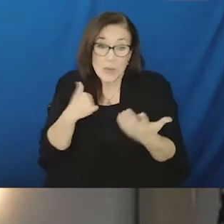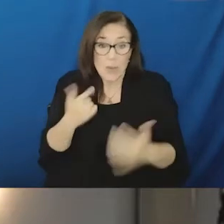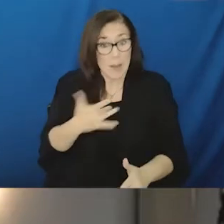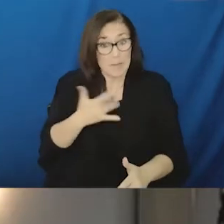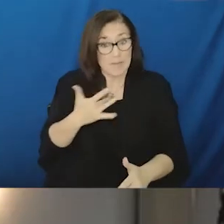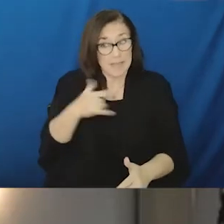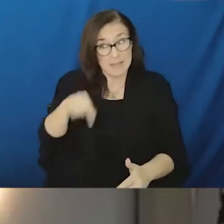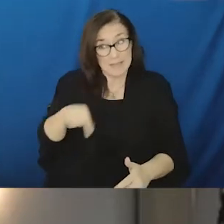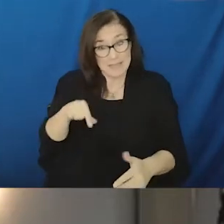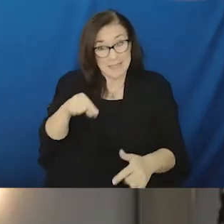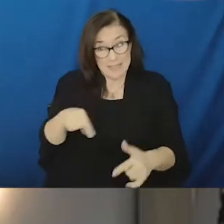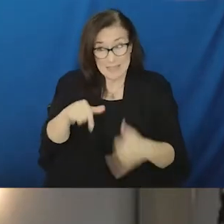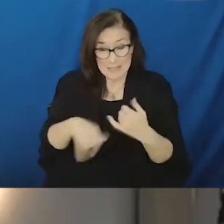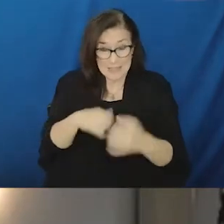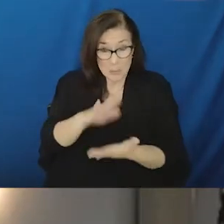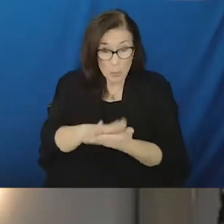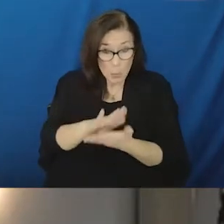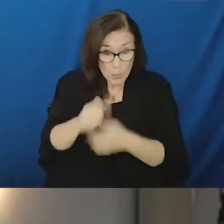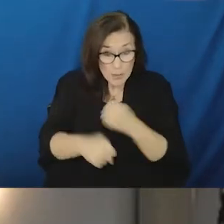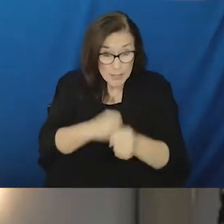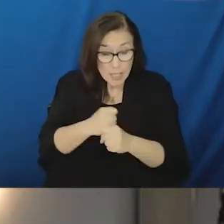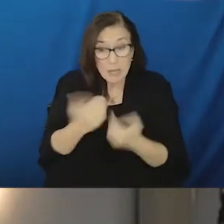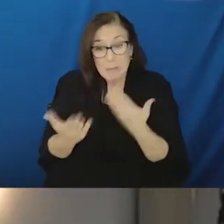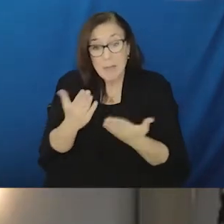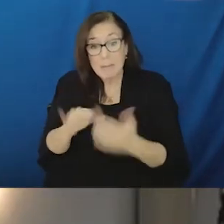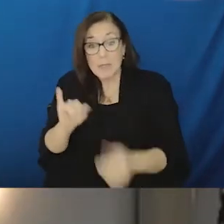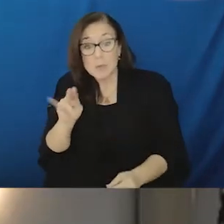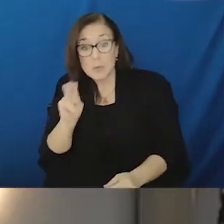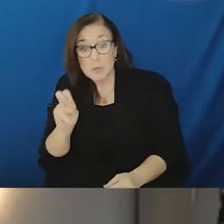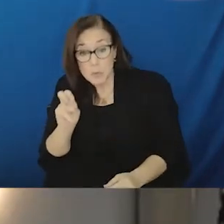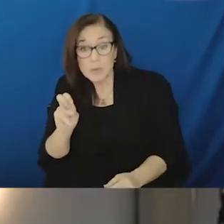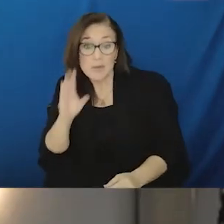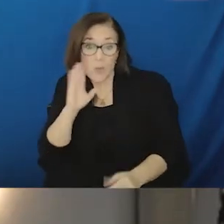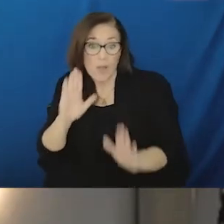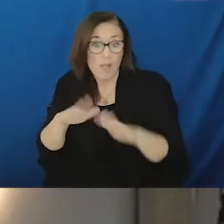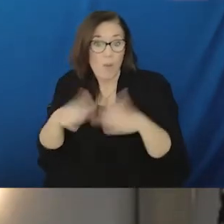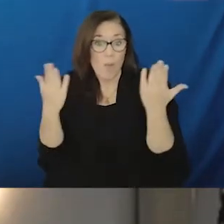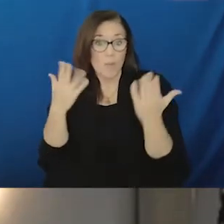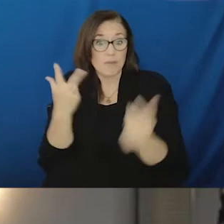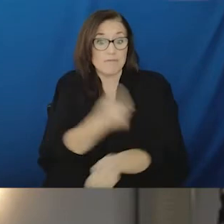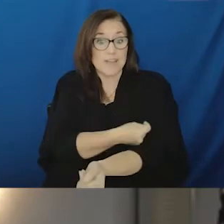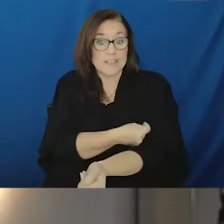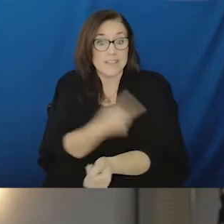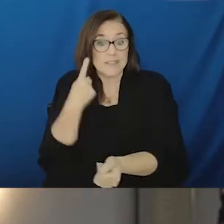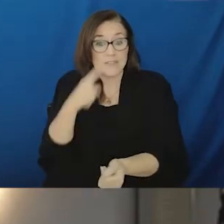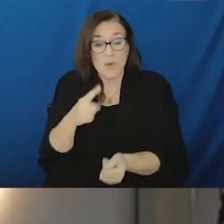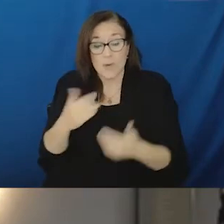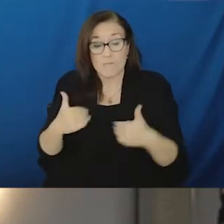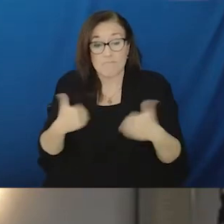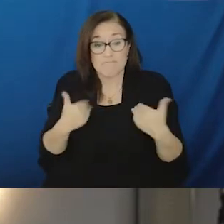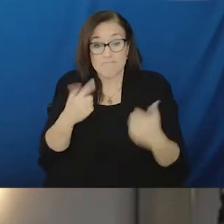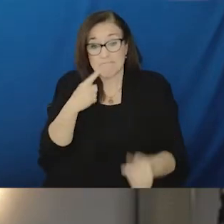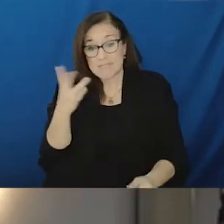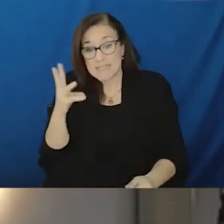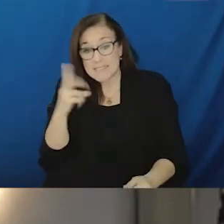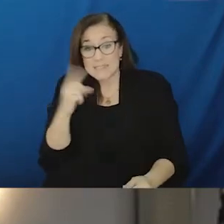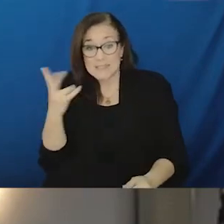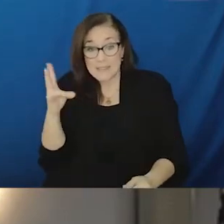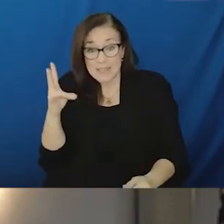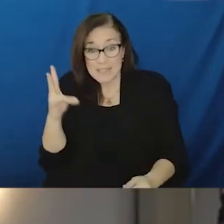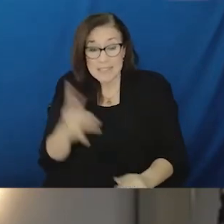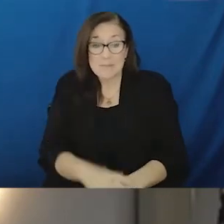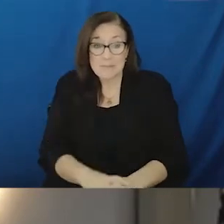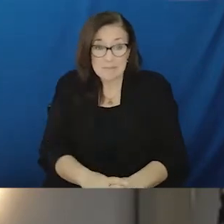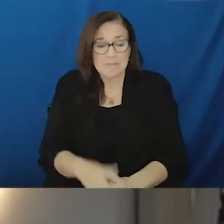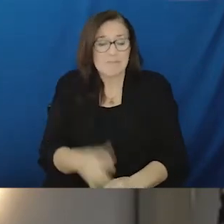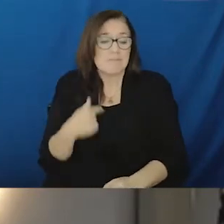in June, it opens up to, that age group. So I just want us to be thinking that way. That was more of